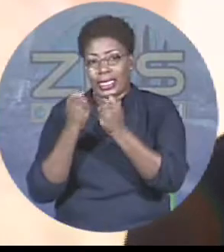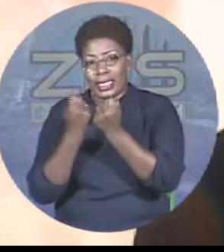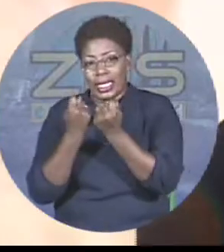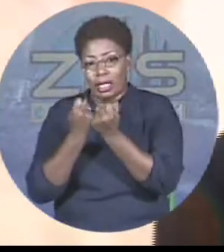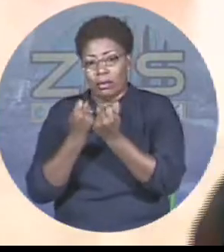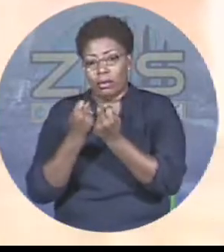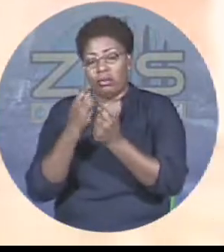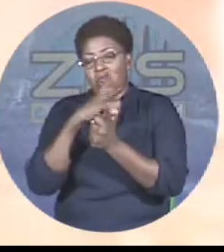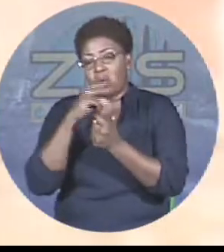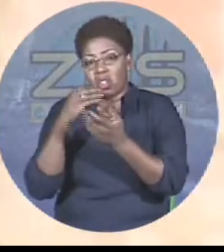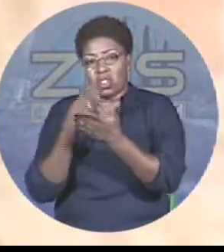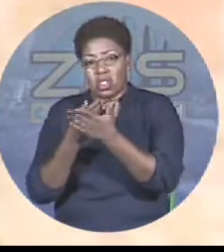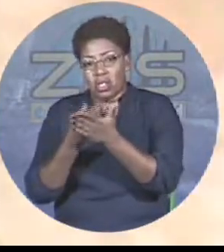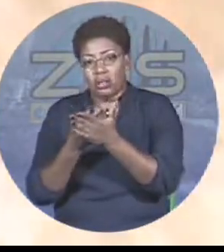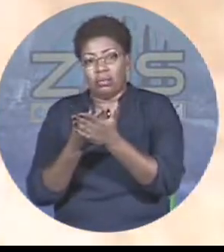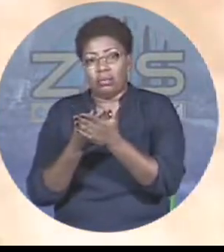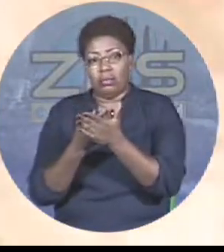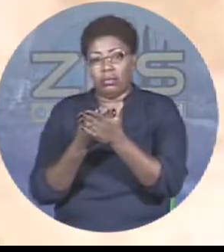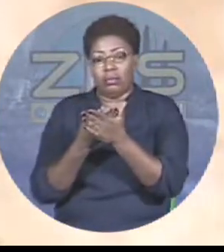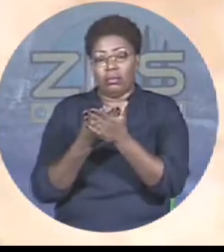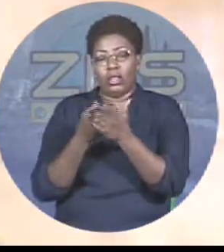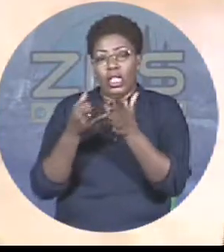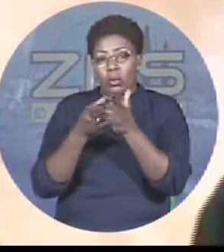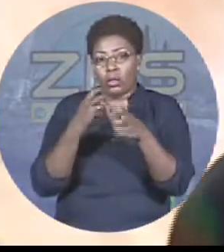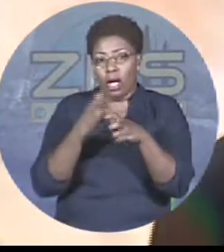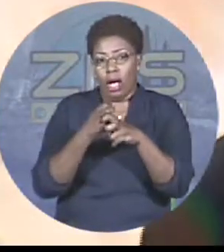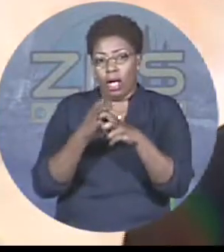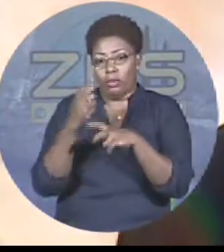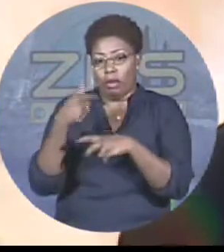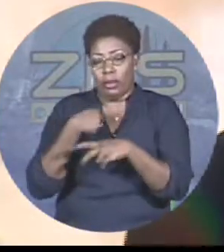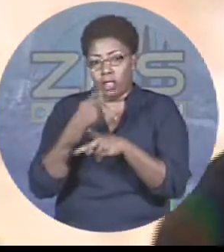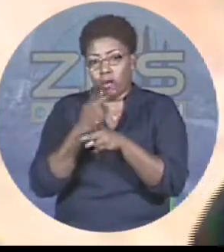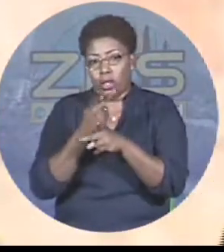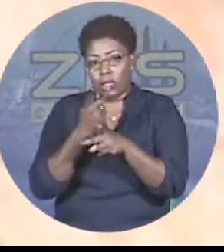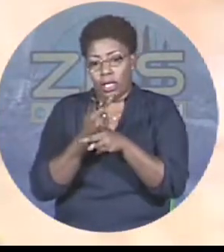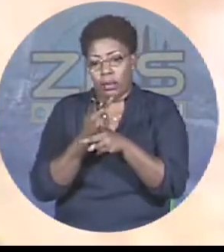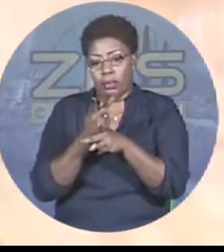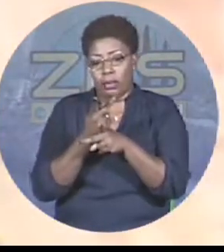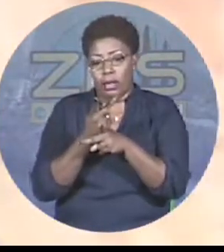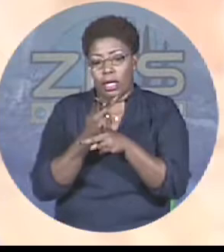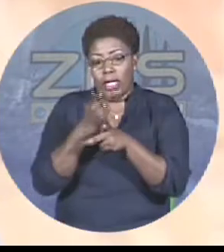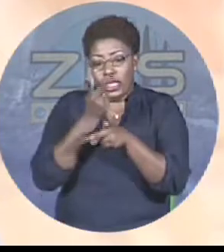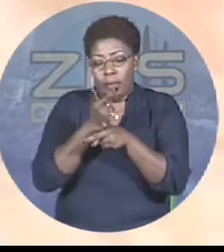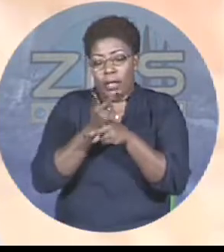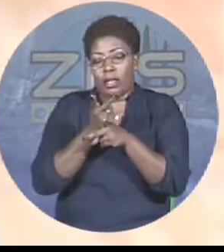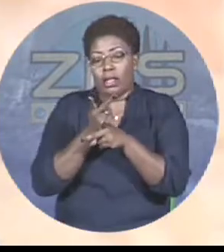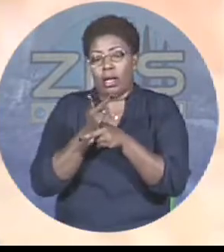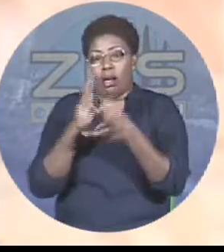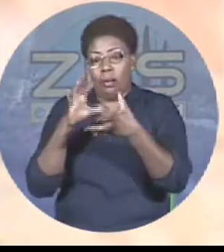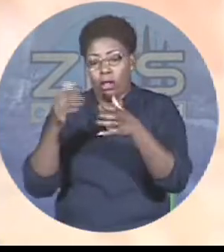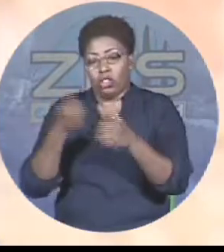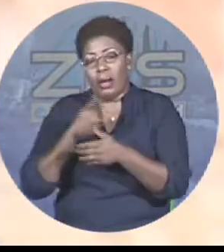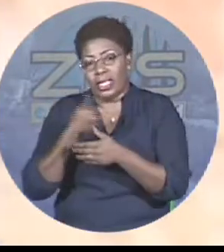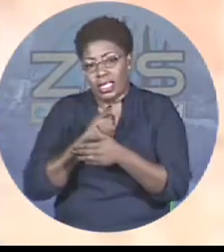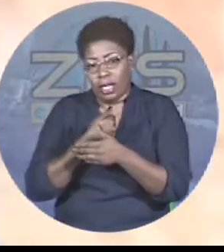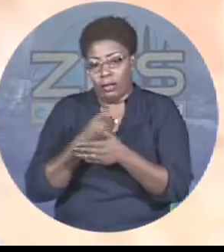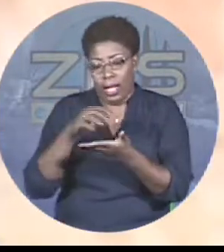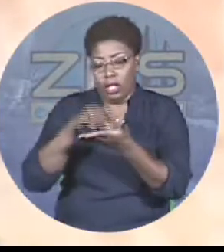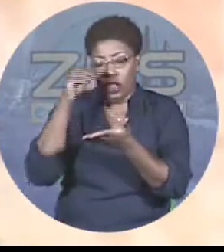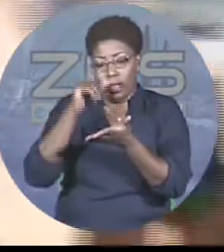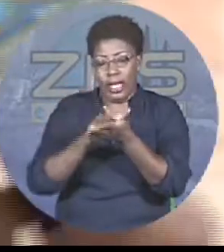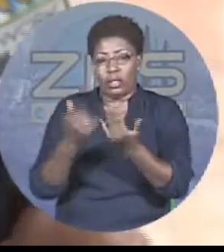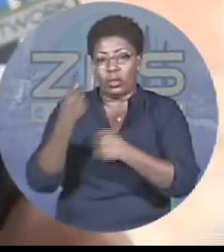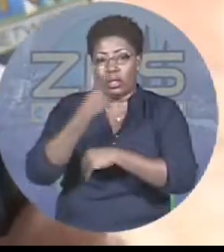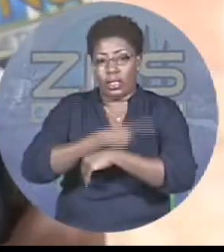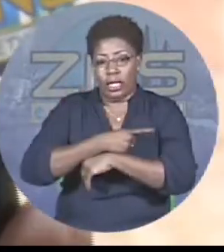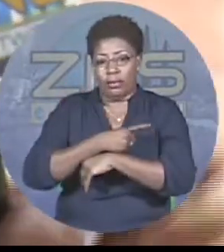most of my teammates was good, so it was hard for me to keep hogging the ball, so that's one of the things I learned today.